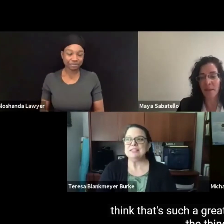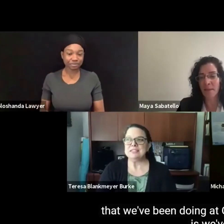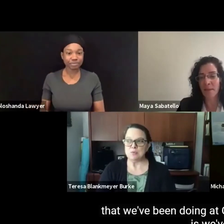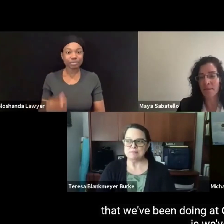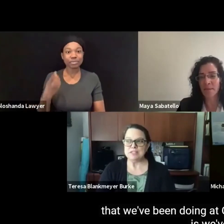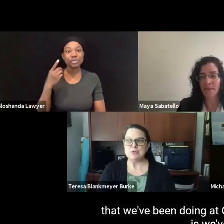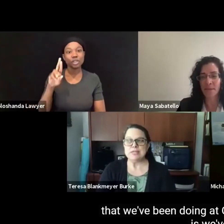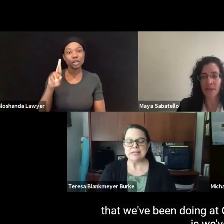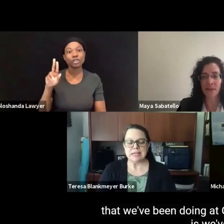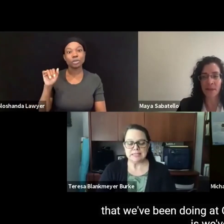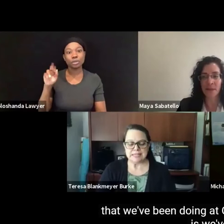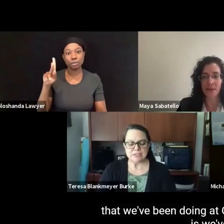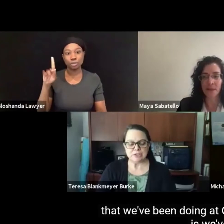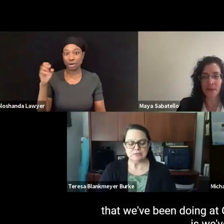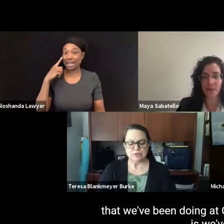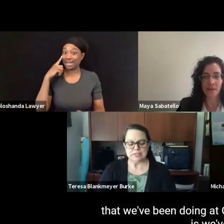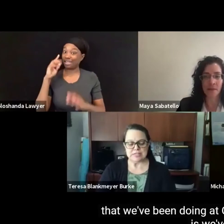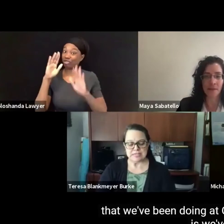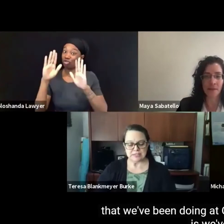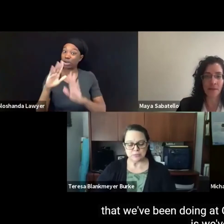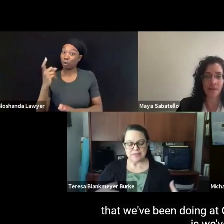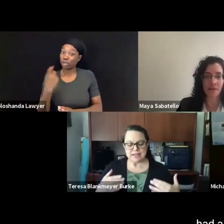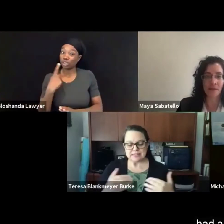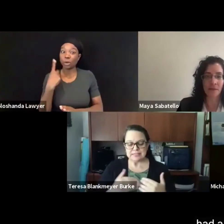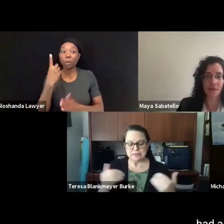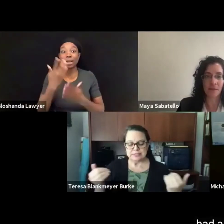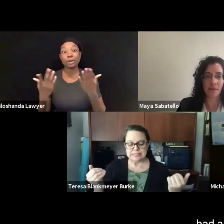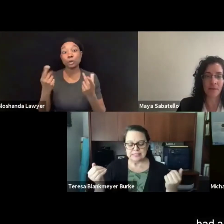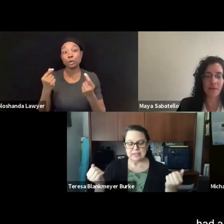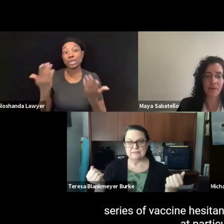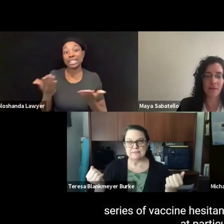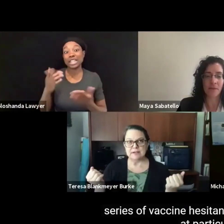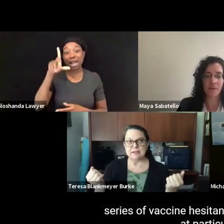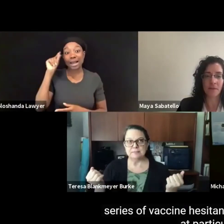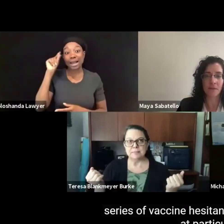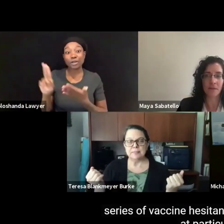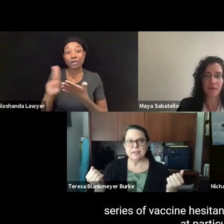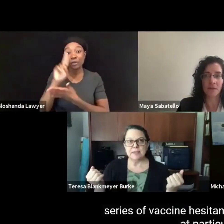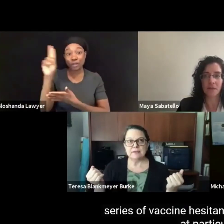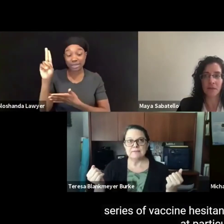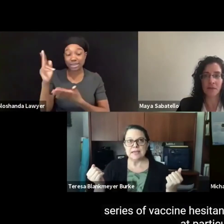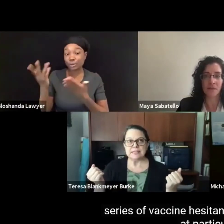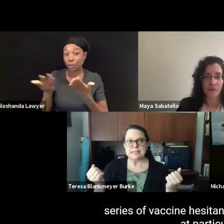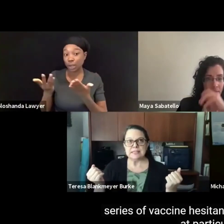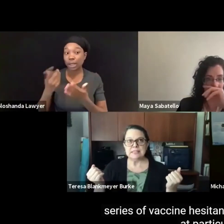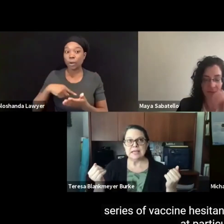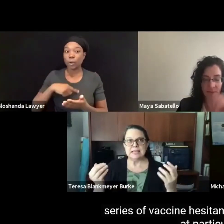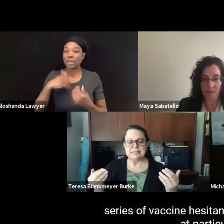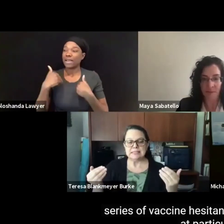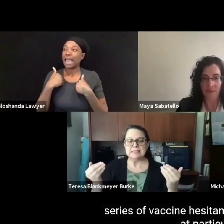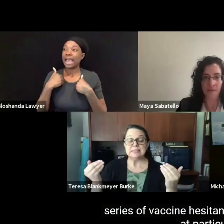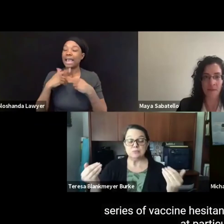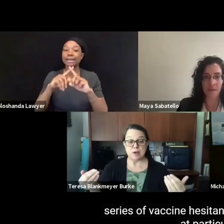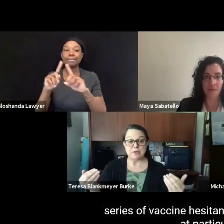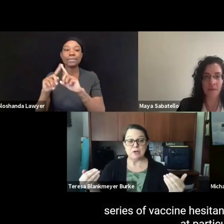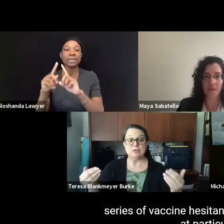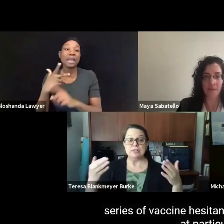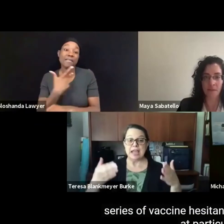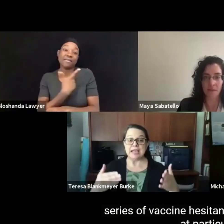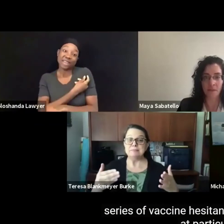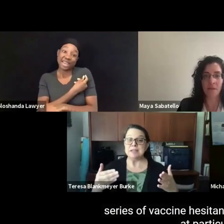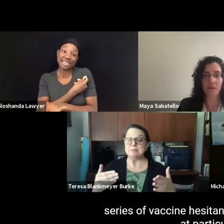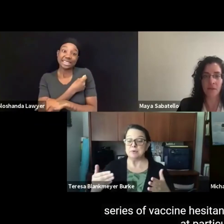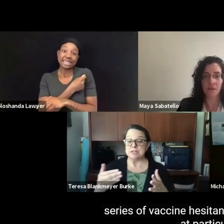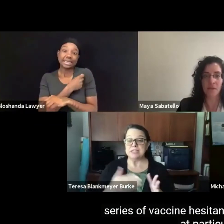of the things that we've been doing at Gallaudet University is we've had a series of vaccine hesitancy